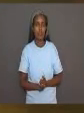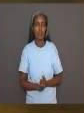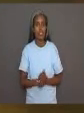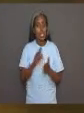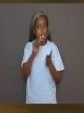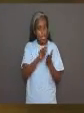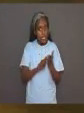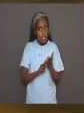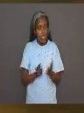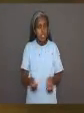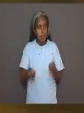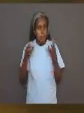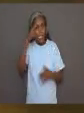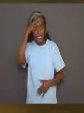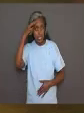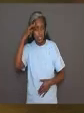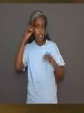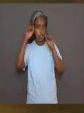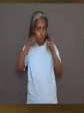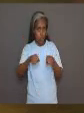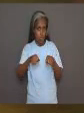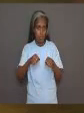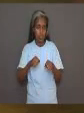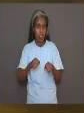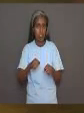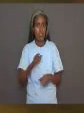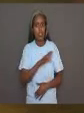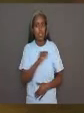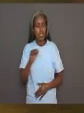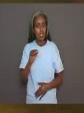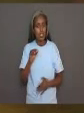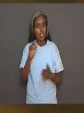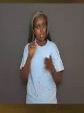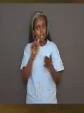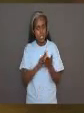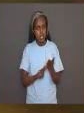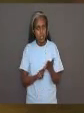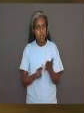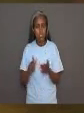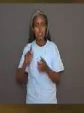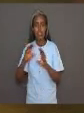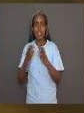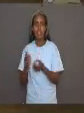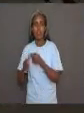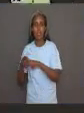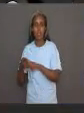List as many reasons as you can and share your list with a classmate.